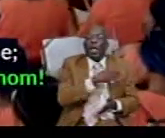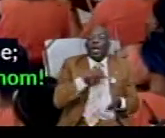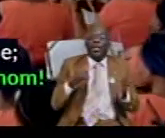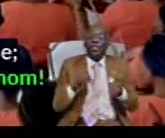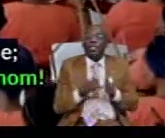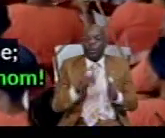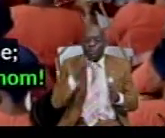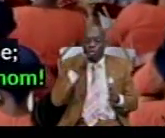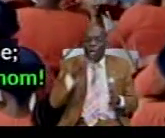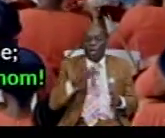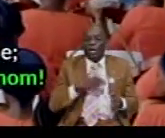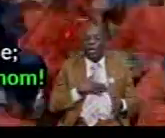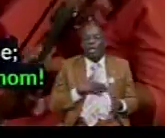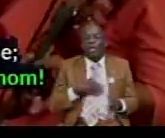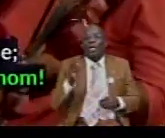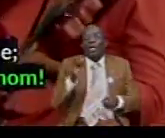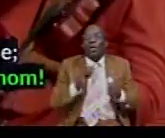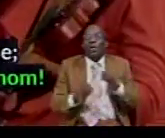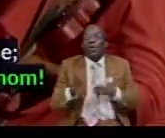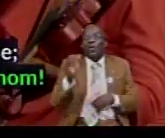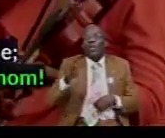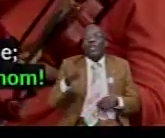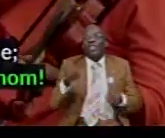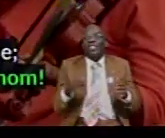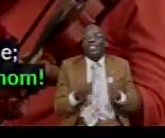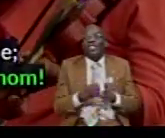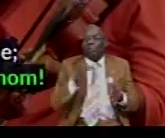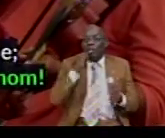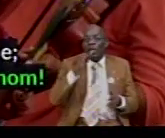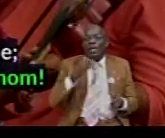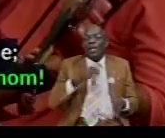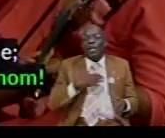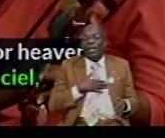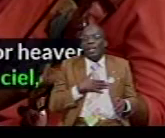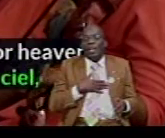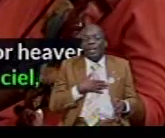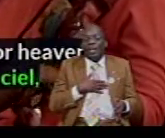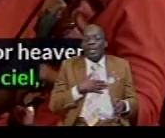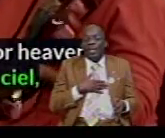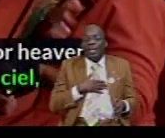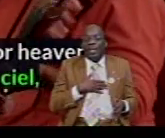and it's mine. Oh yes, it's mine.